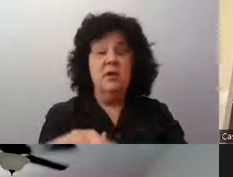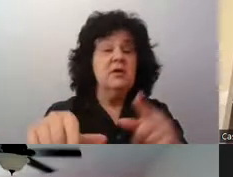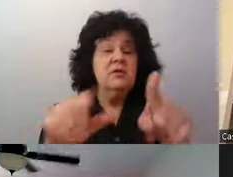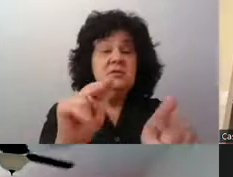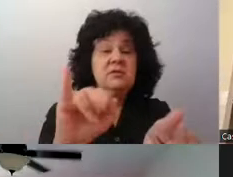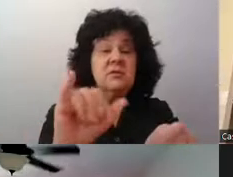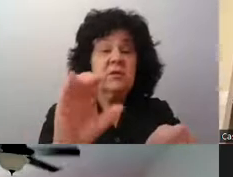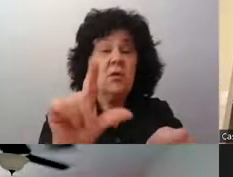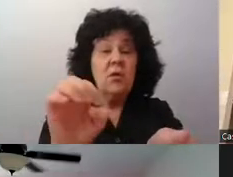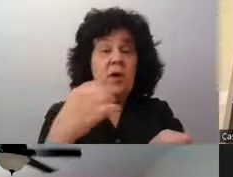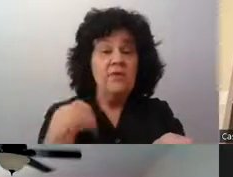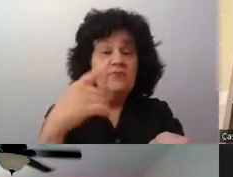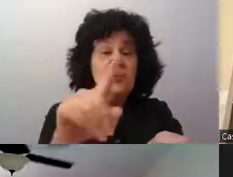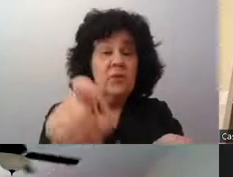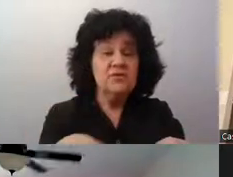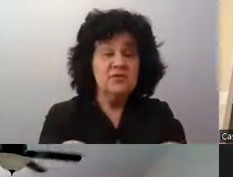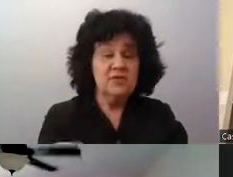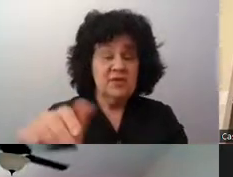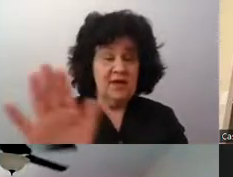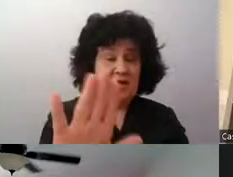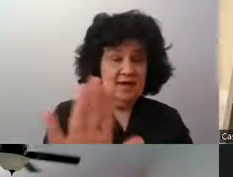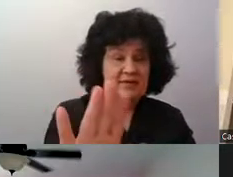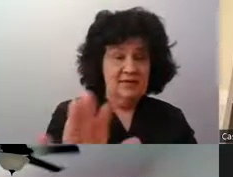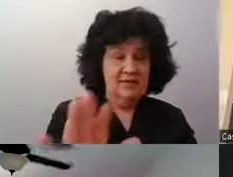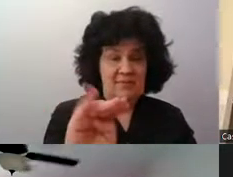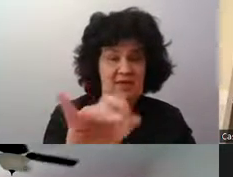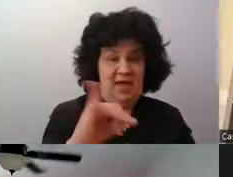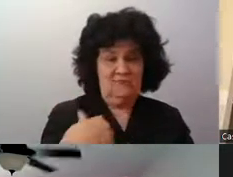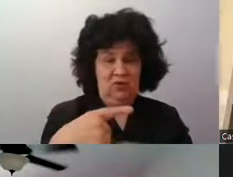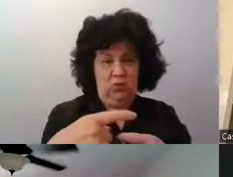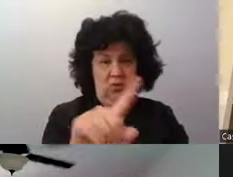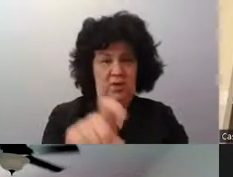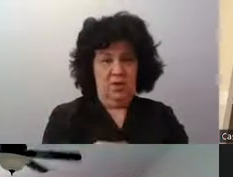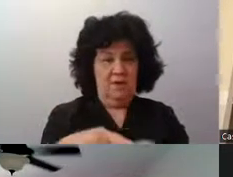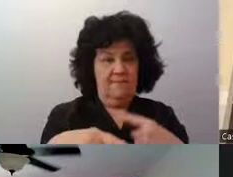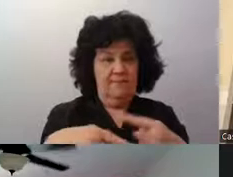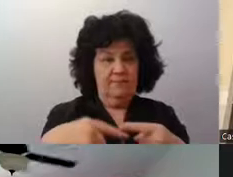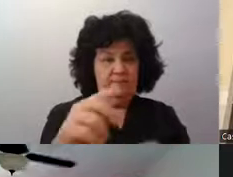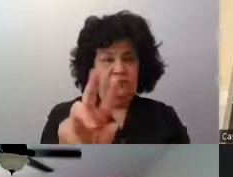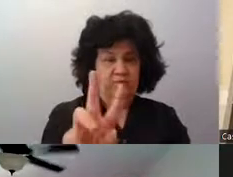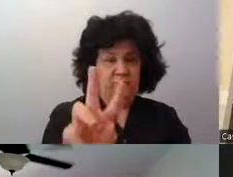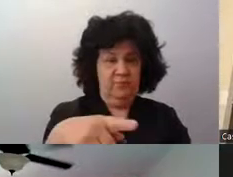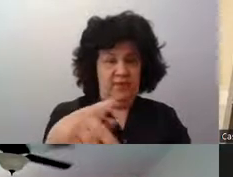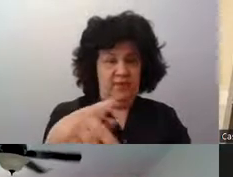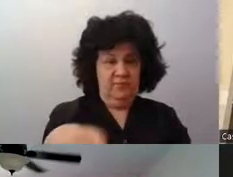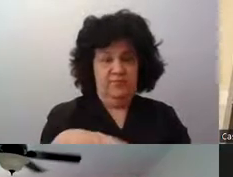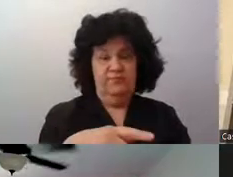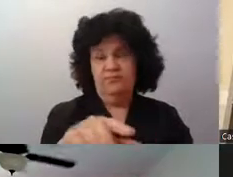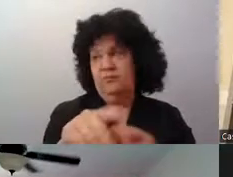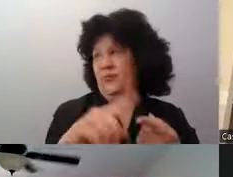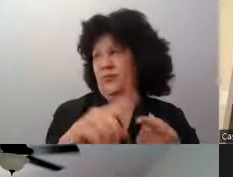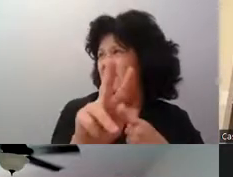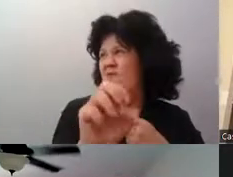Nicole? Hey, Michael, just a really quick question about the VPP, the Verified